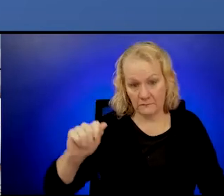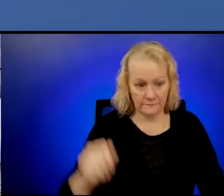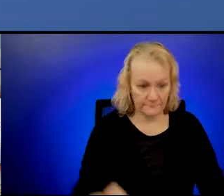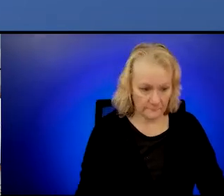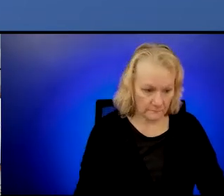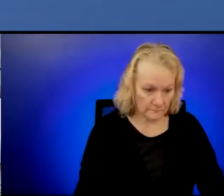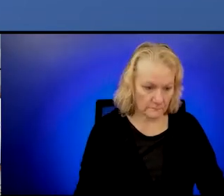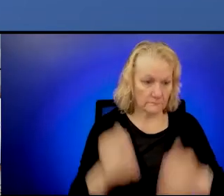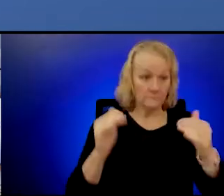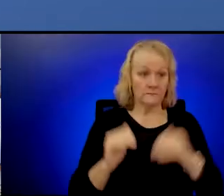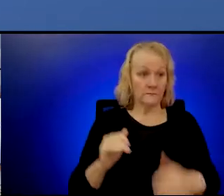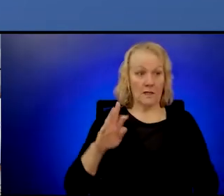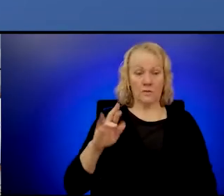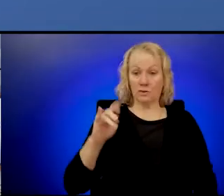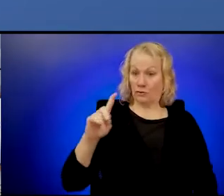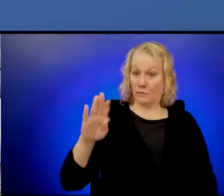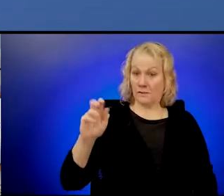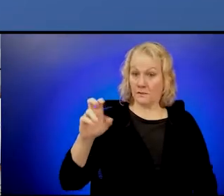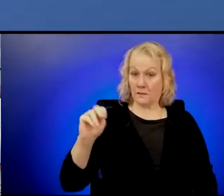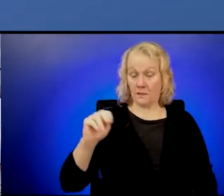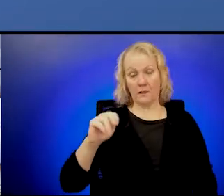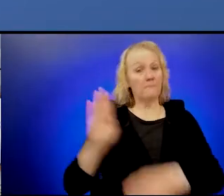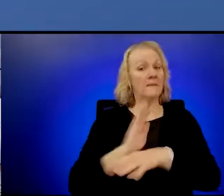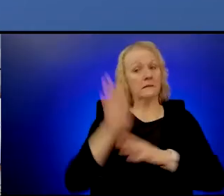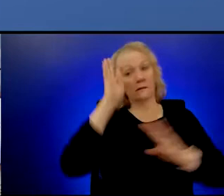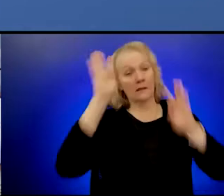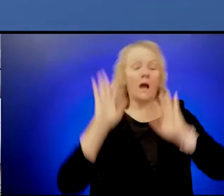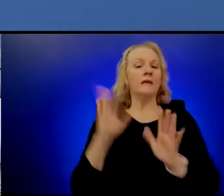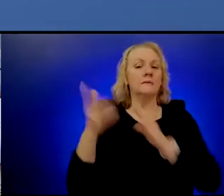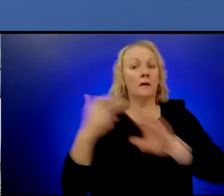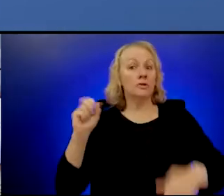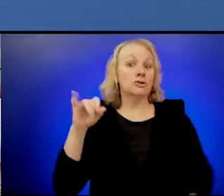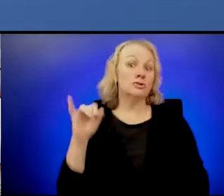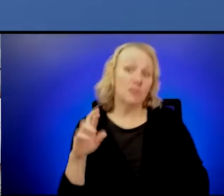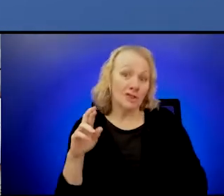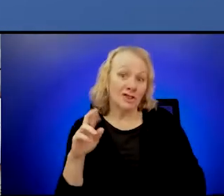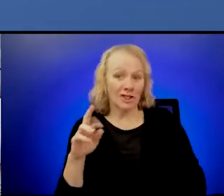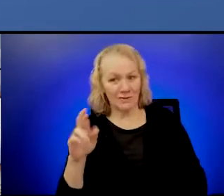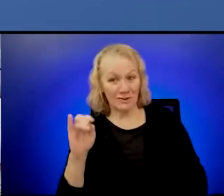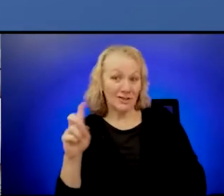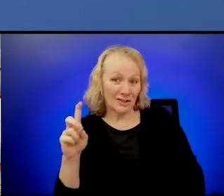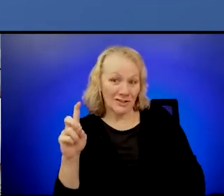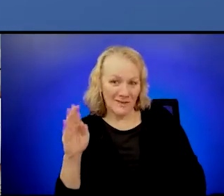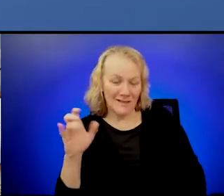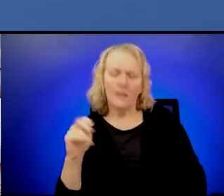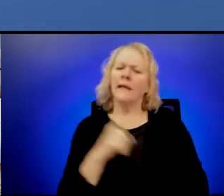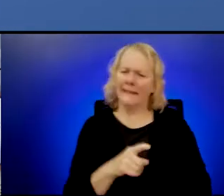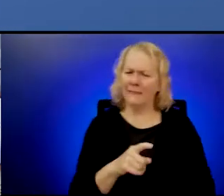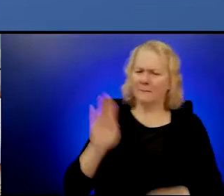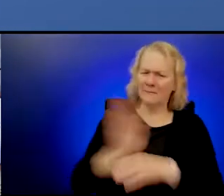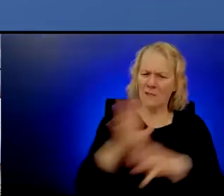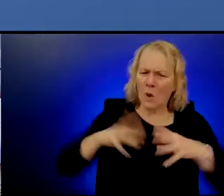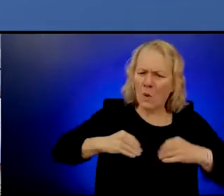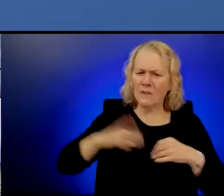Richard Branson, an entrepreneur, or I guess it's Sir Richard Branson. He's an entrepreneur and CEO.